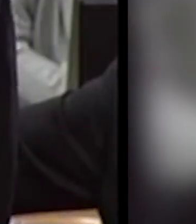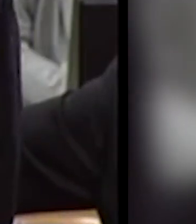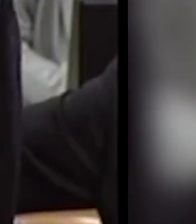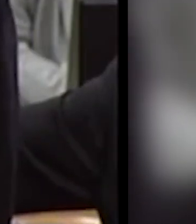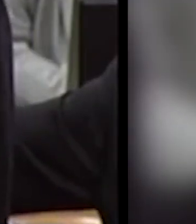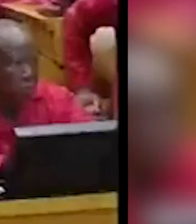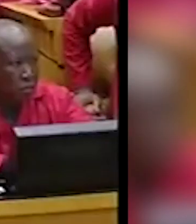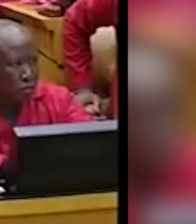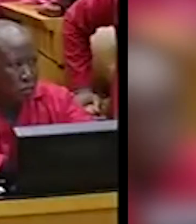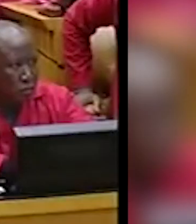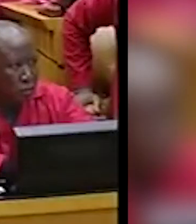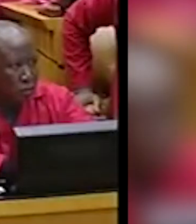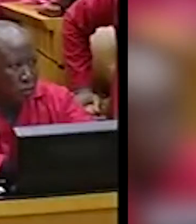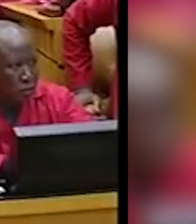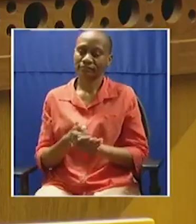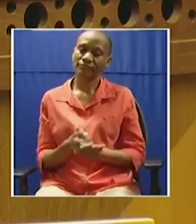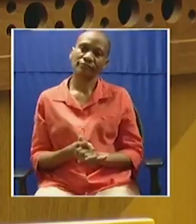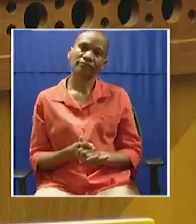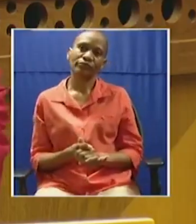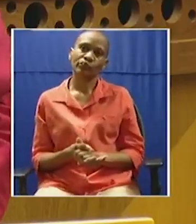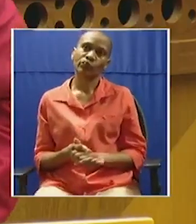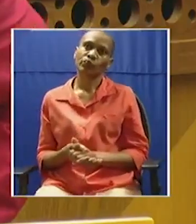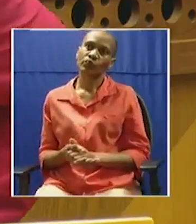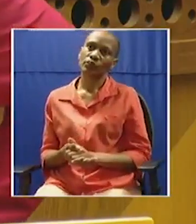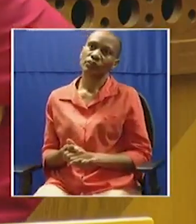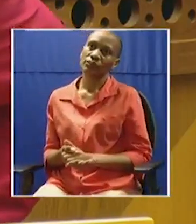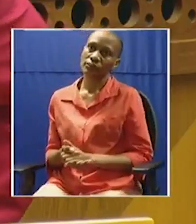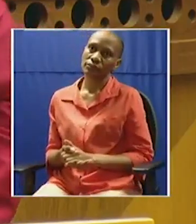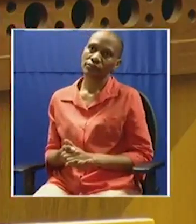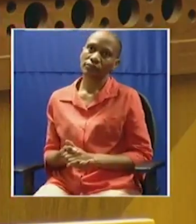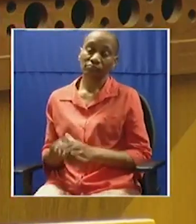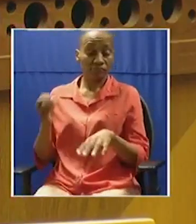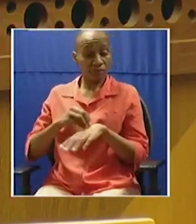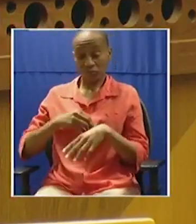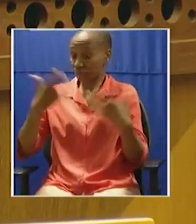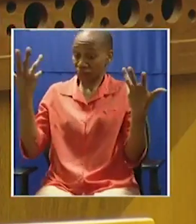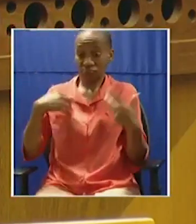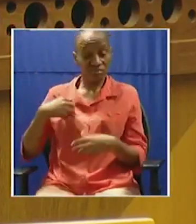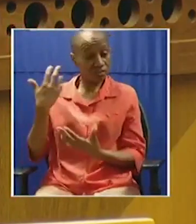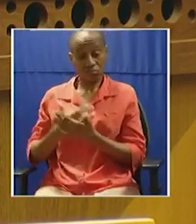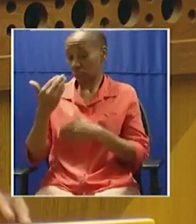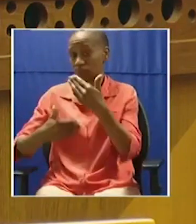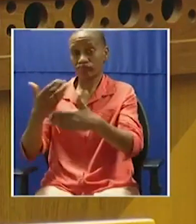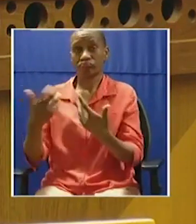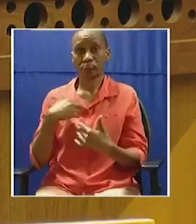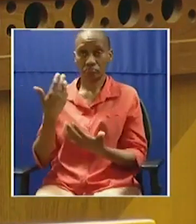instruction about paying the money and has not done so. I don't have a problem. I can speak with them.